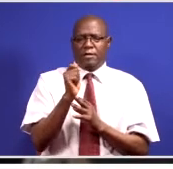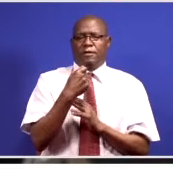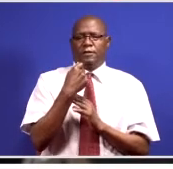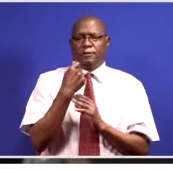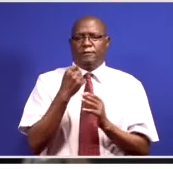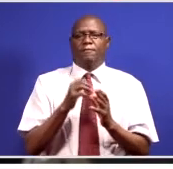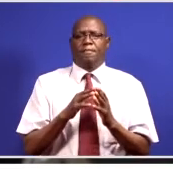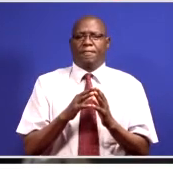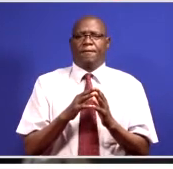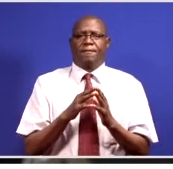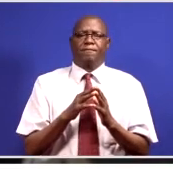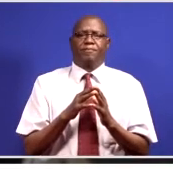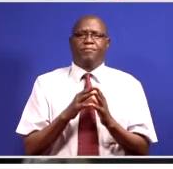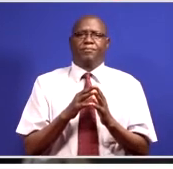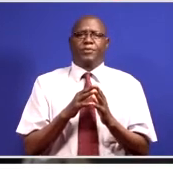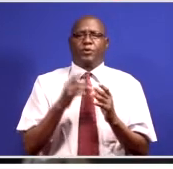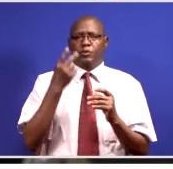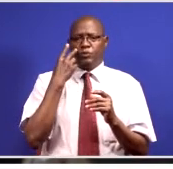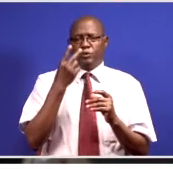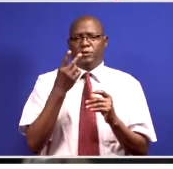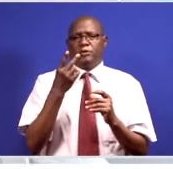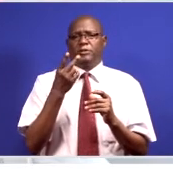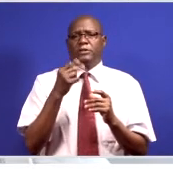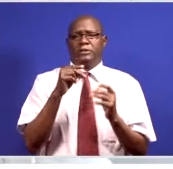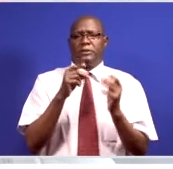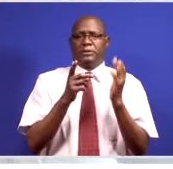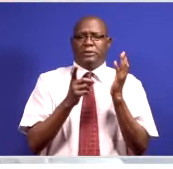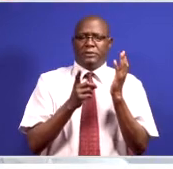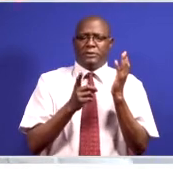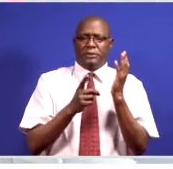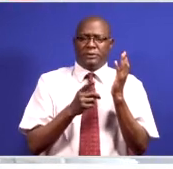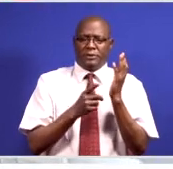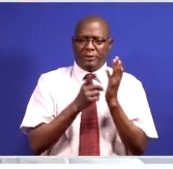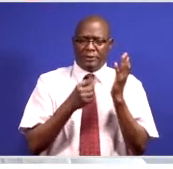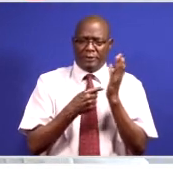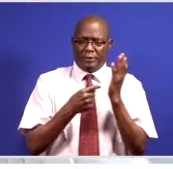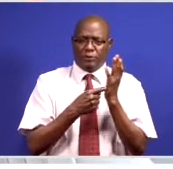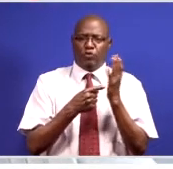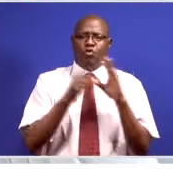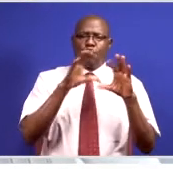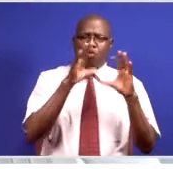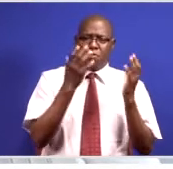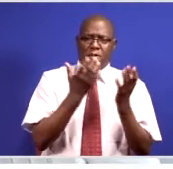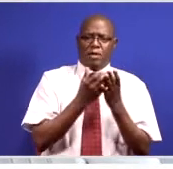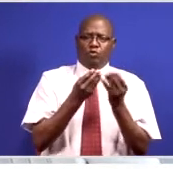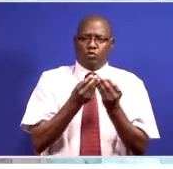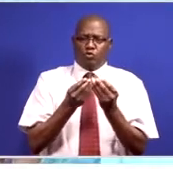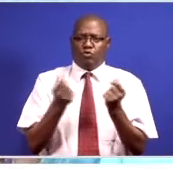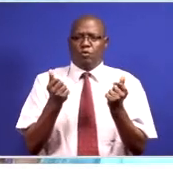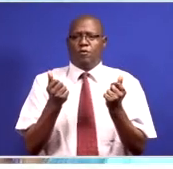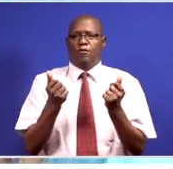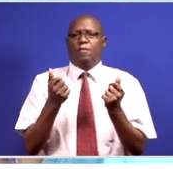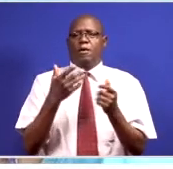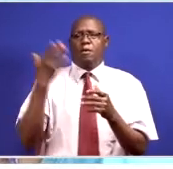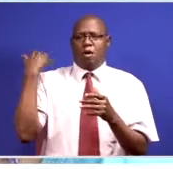purpose-built to free the driver community from the digital slavery of the gig economy. YEGO Global has been operating in Rwanda since